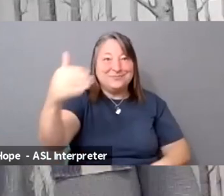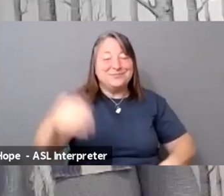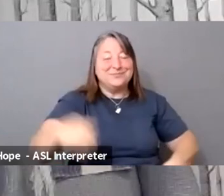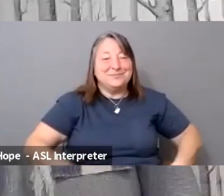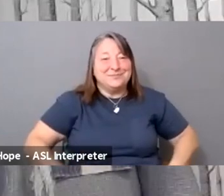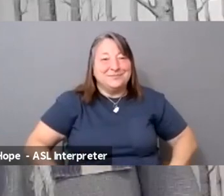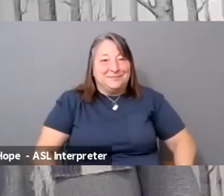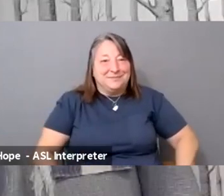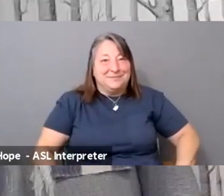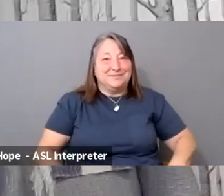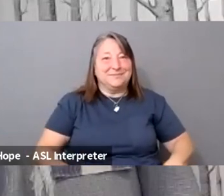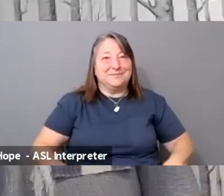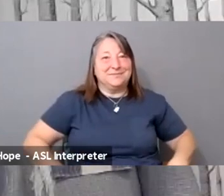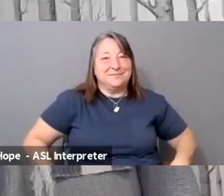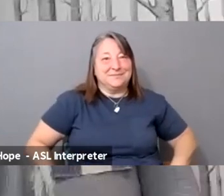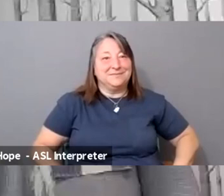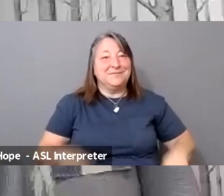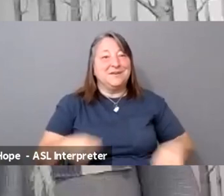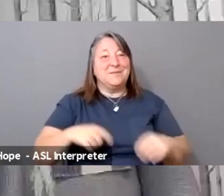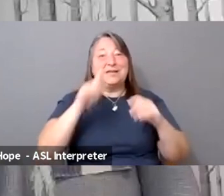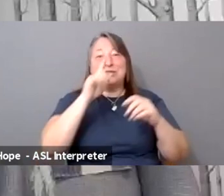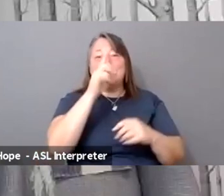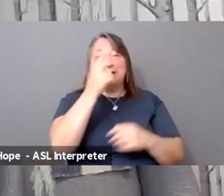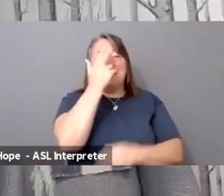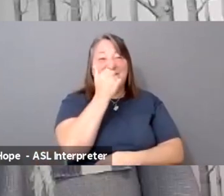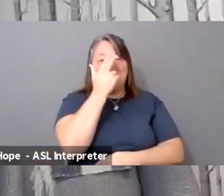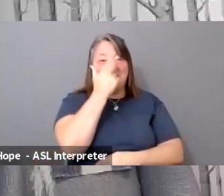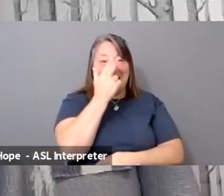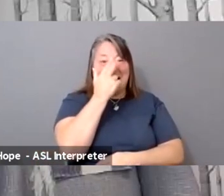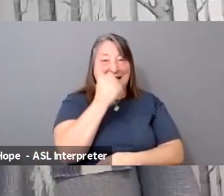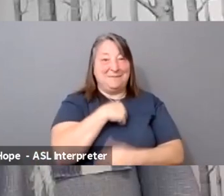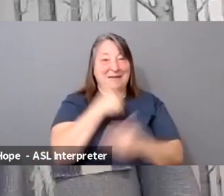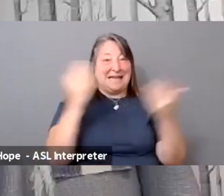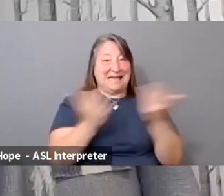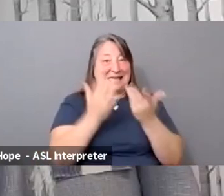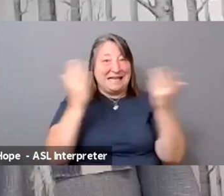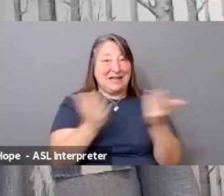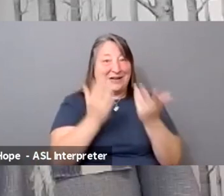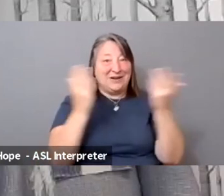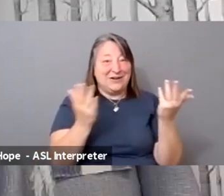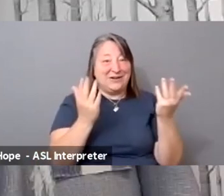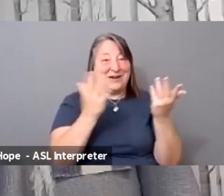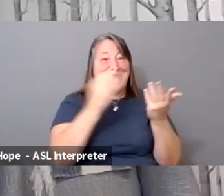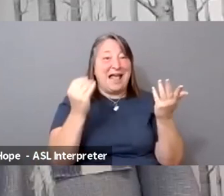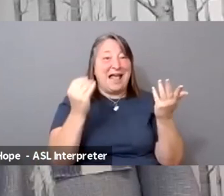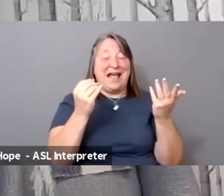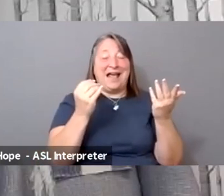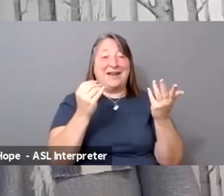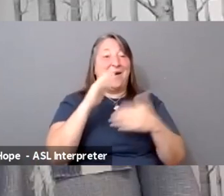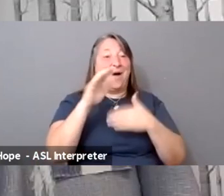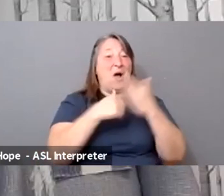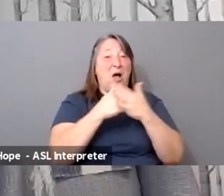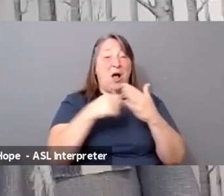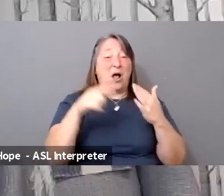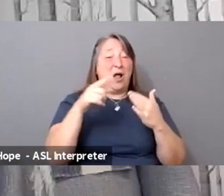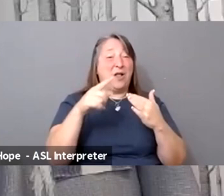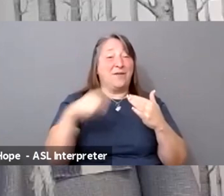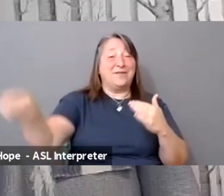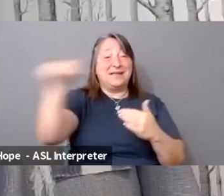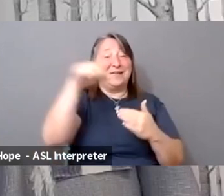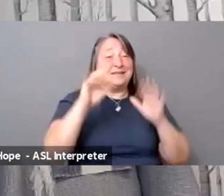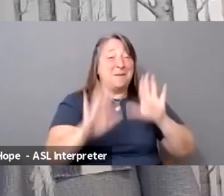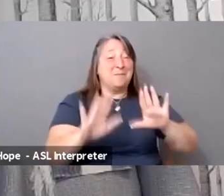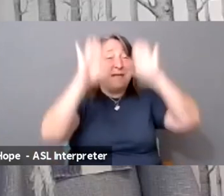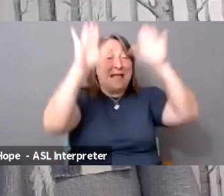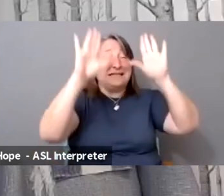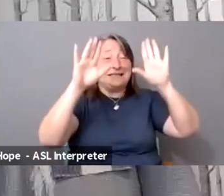But it is funny. It's really funny to me being here and seeing like all of these amazing panelists, but especially growing